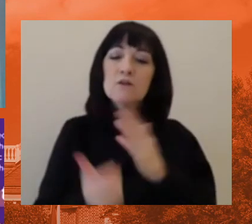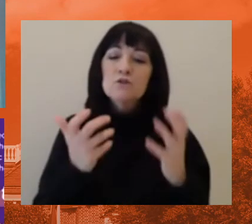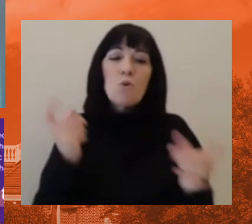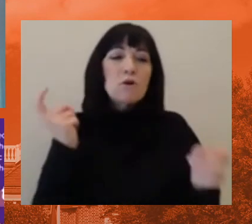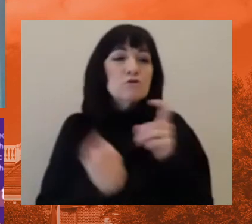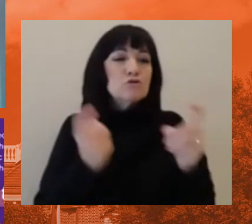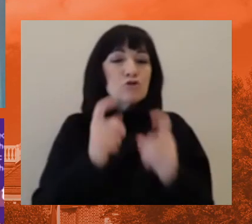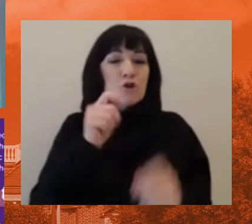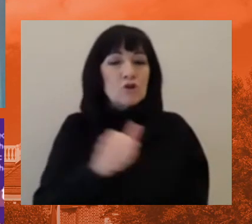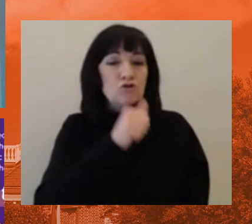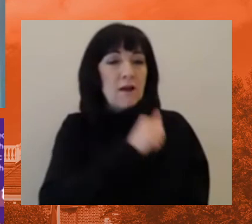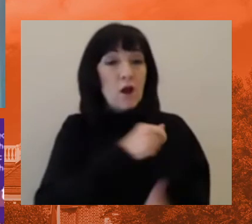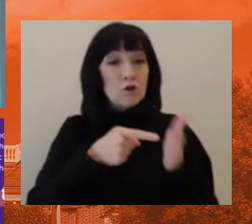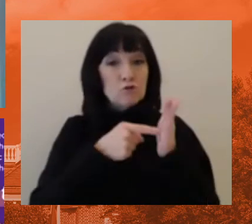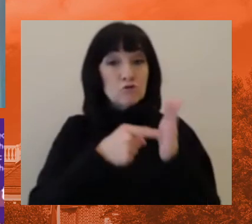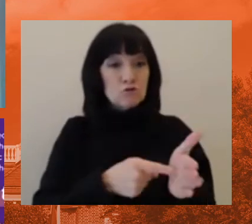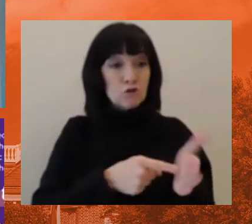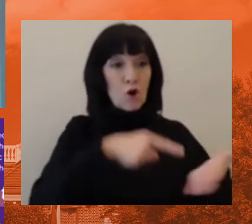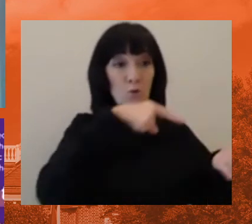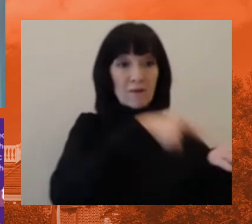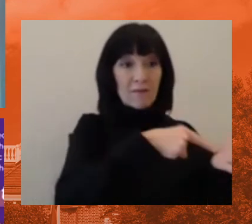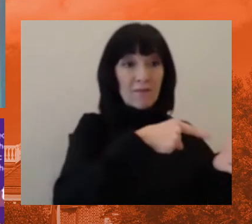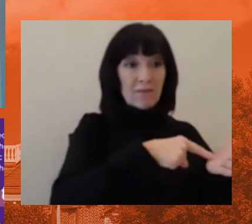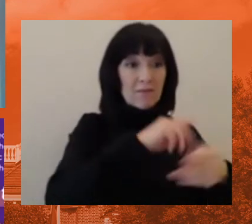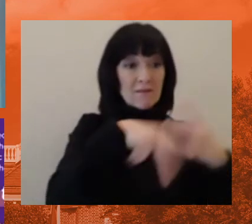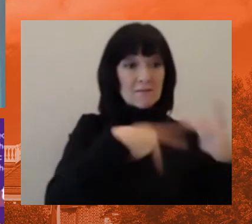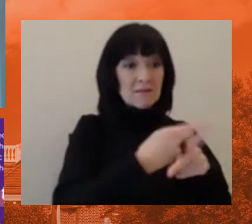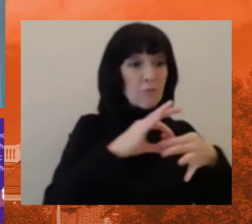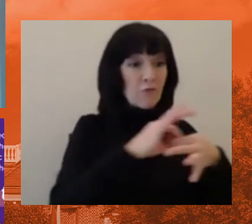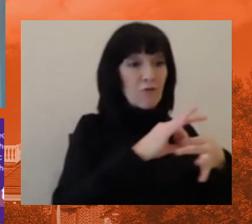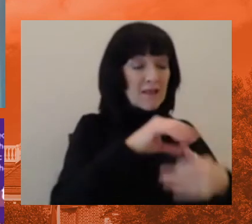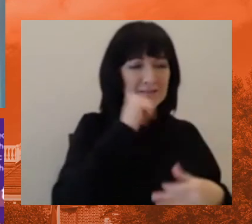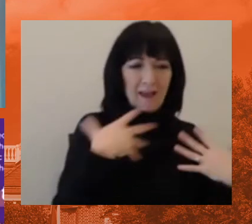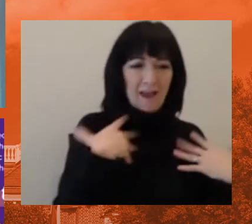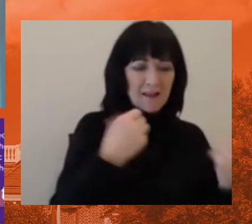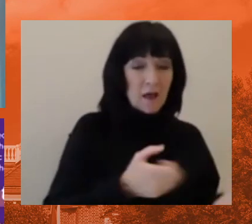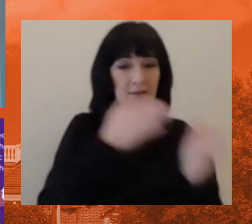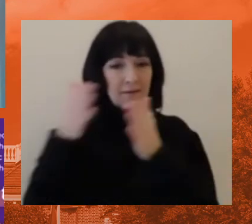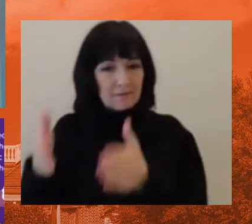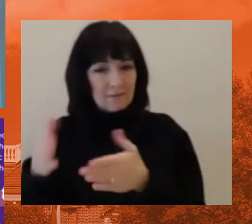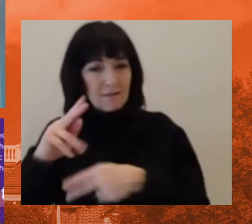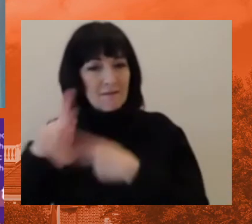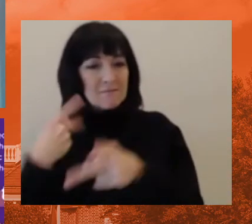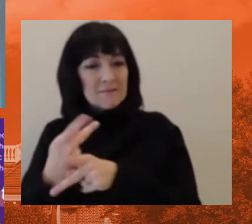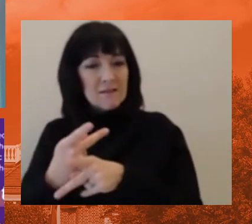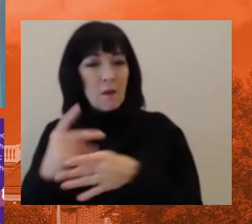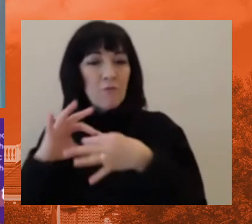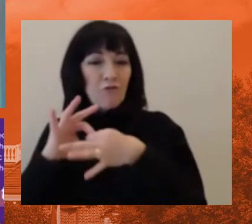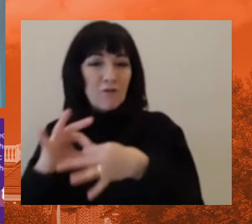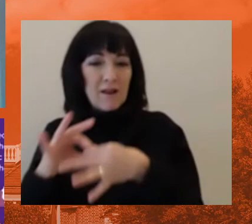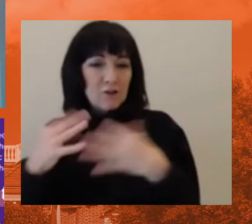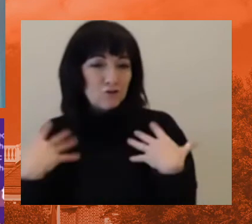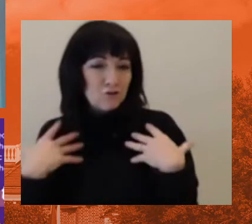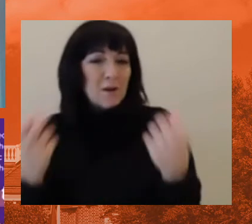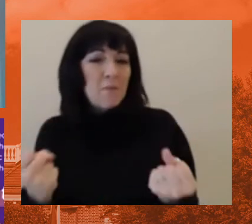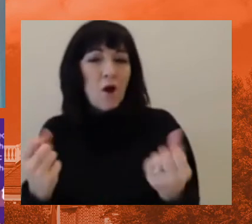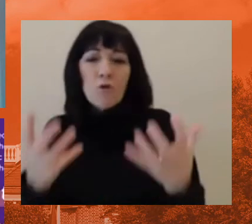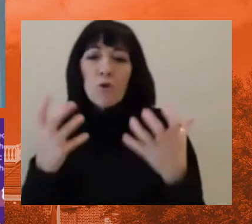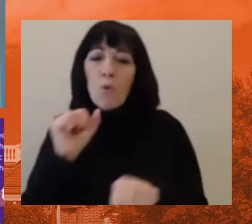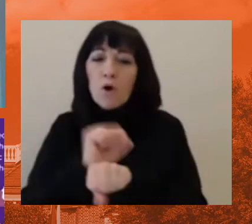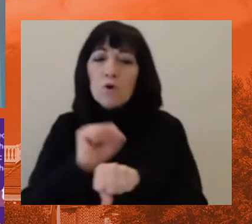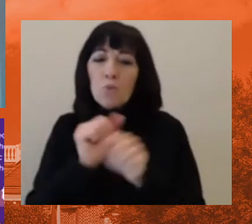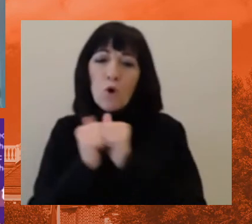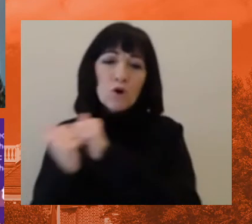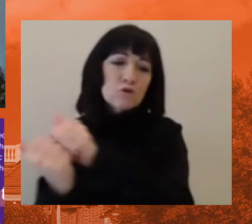recognize that dating violence can be prevented. And whereas we must work together, all the various